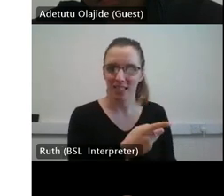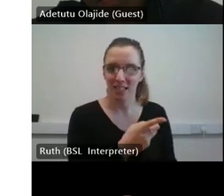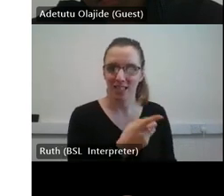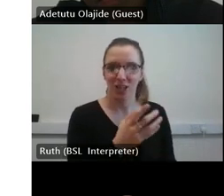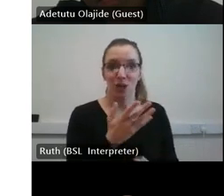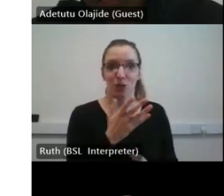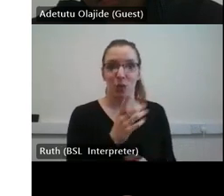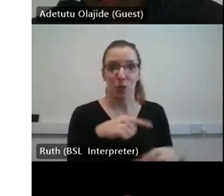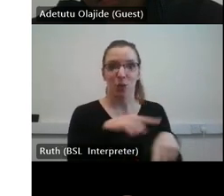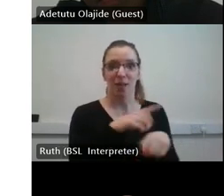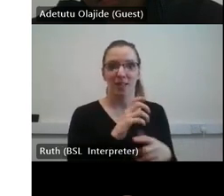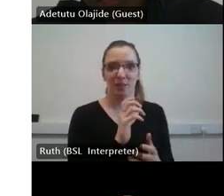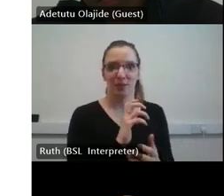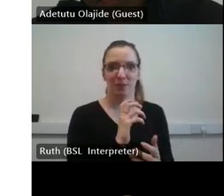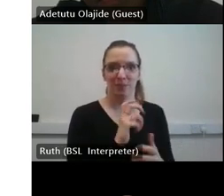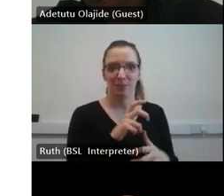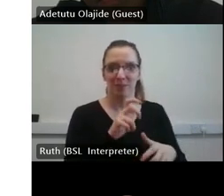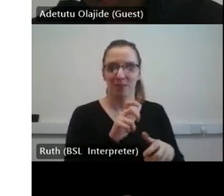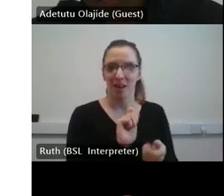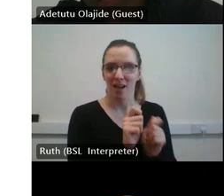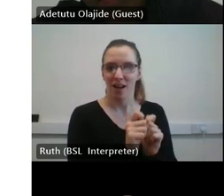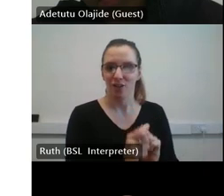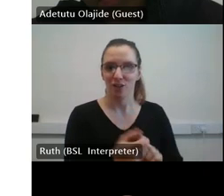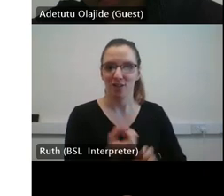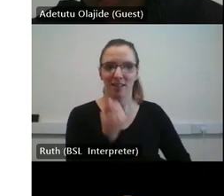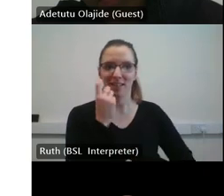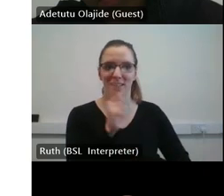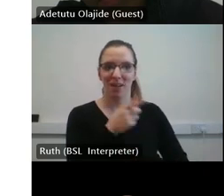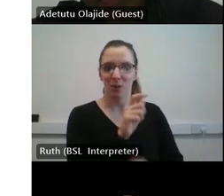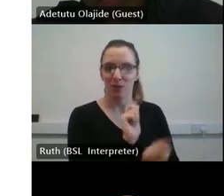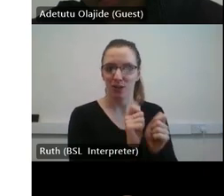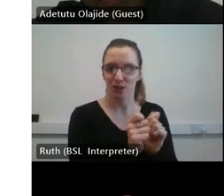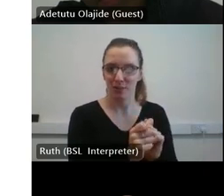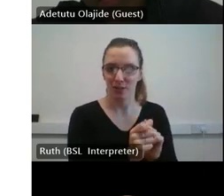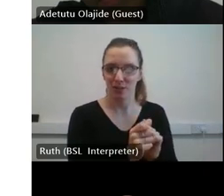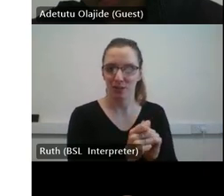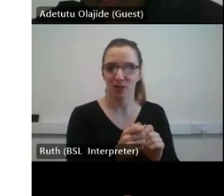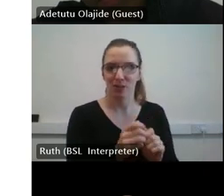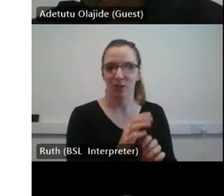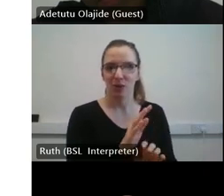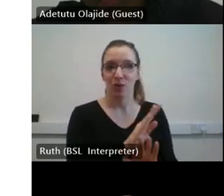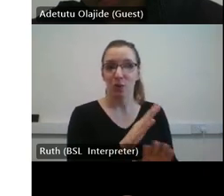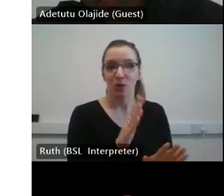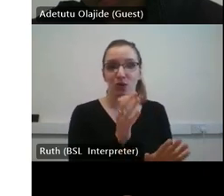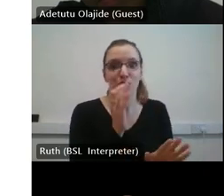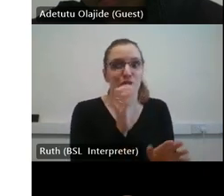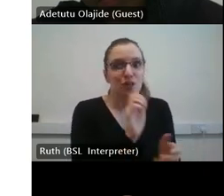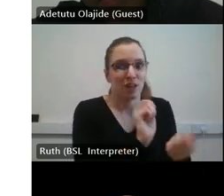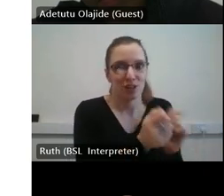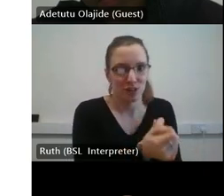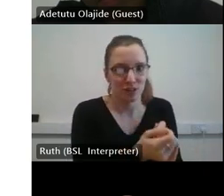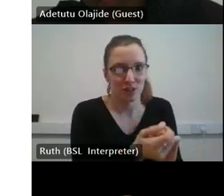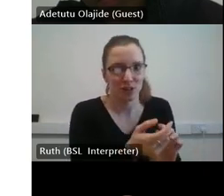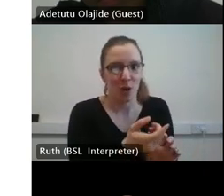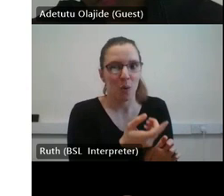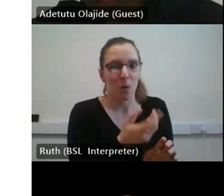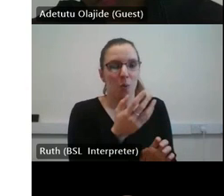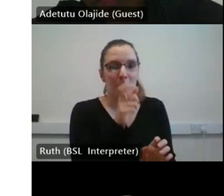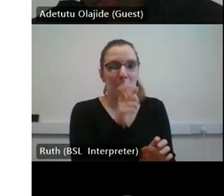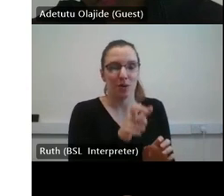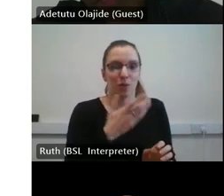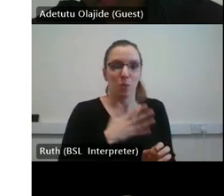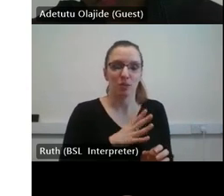adjustments in advance and understand those adjustments rather than making the adjustments when someone wants to volunteer. It's about